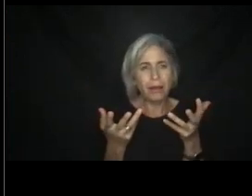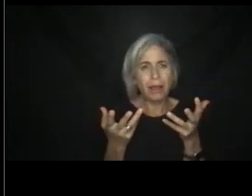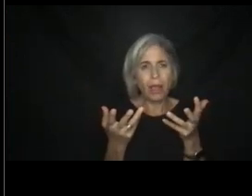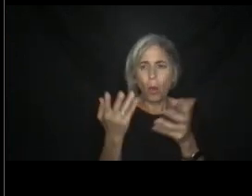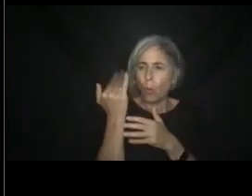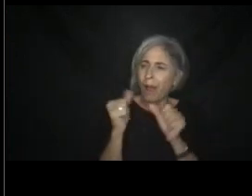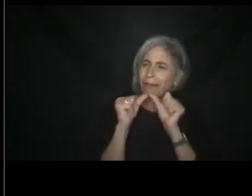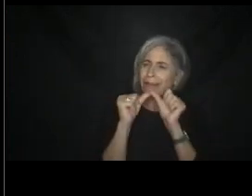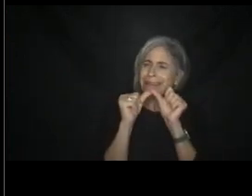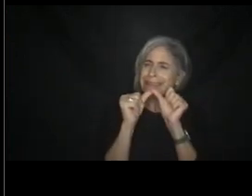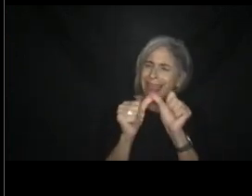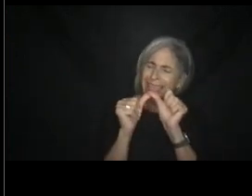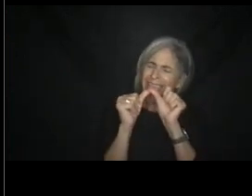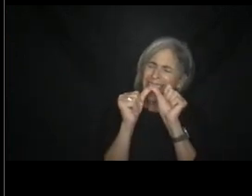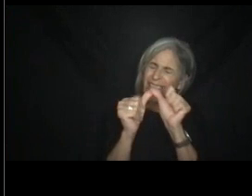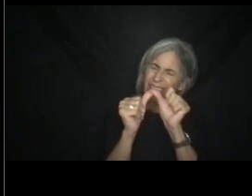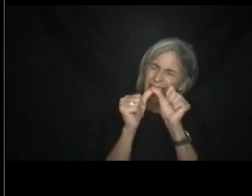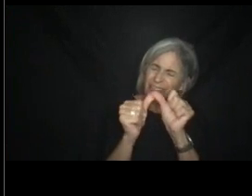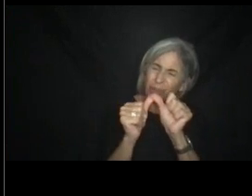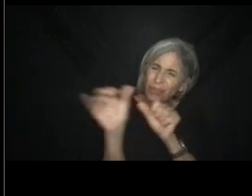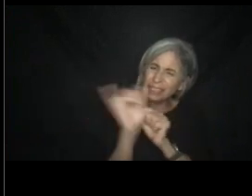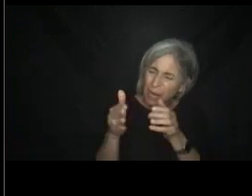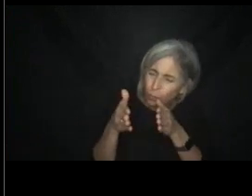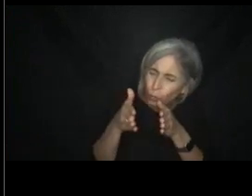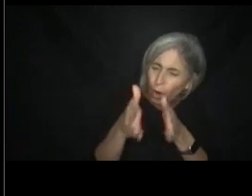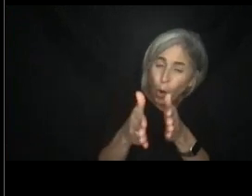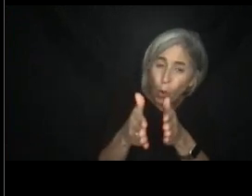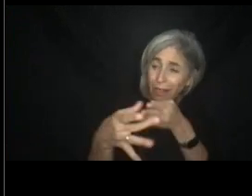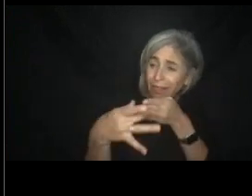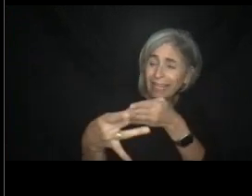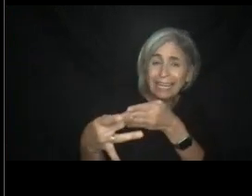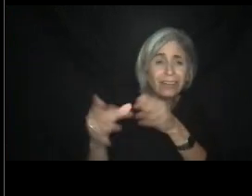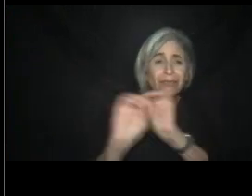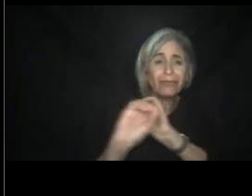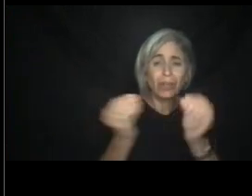going down this road? This road ain't gonna lead nowhere.